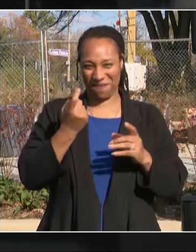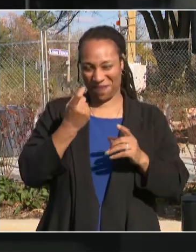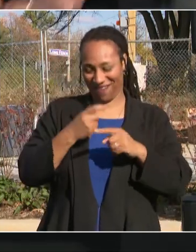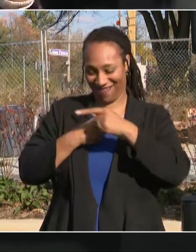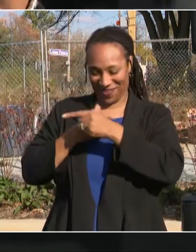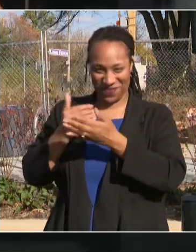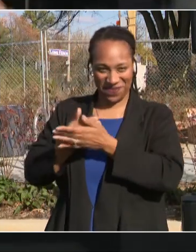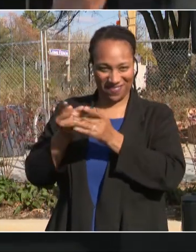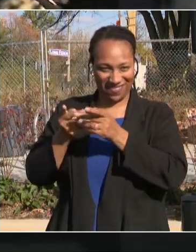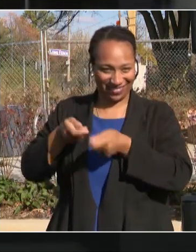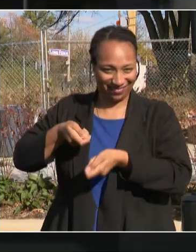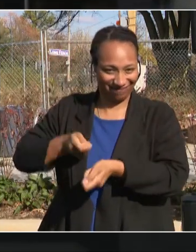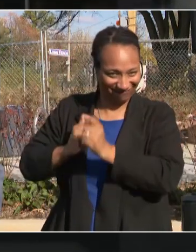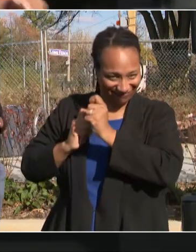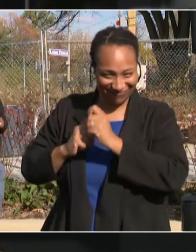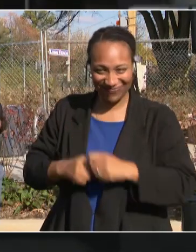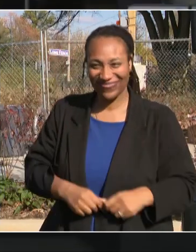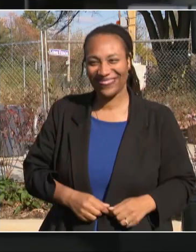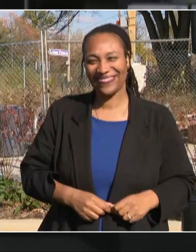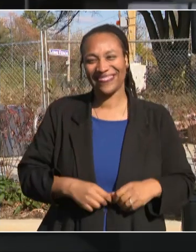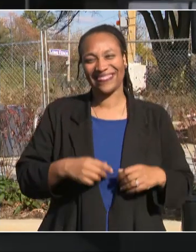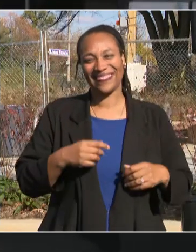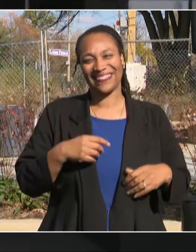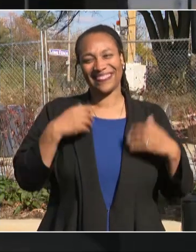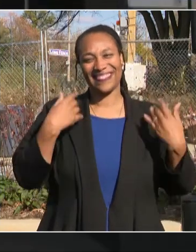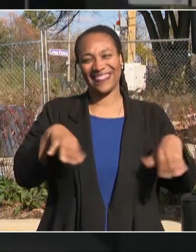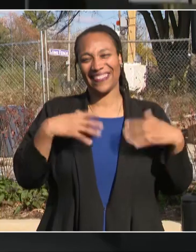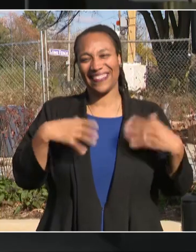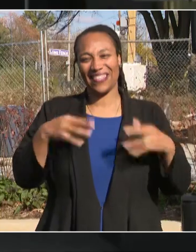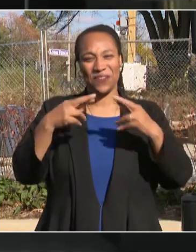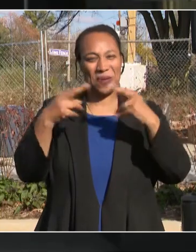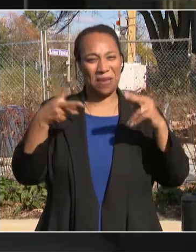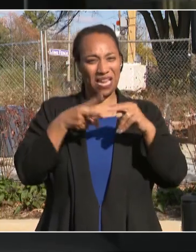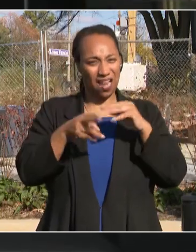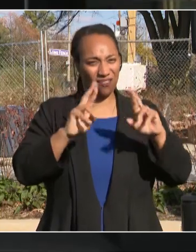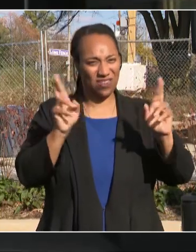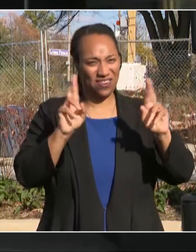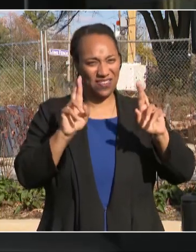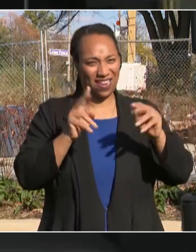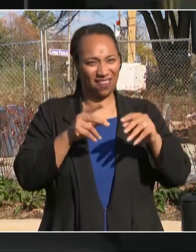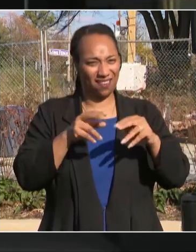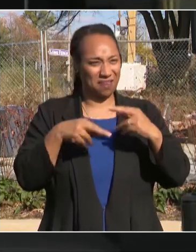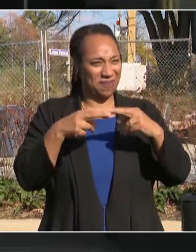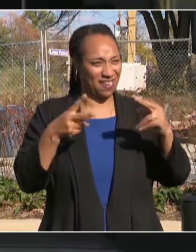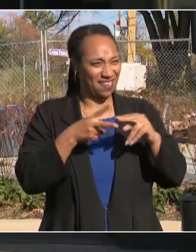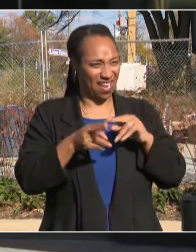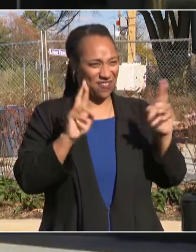all. And I think we're going to come up and do the ribbon cutting and groundbreaking at this time.